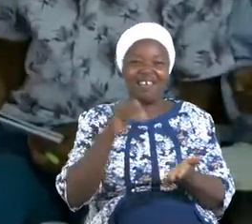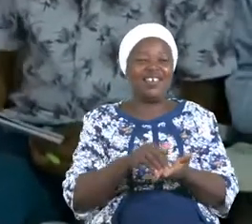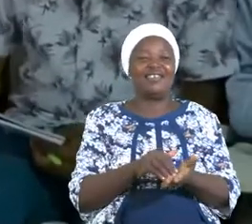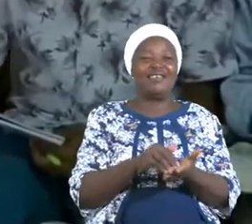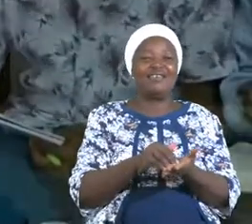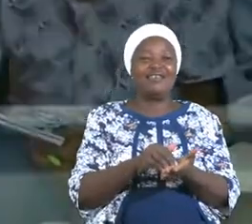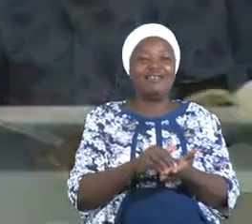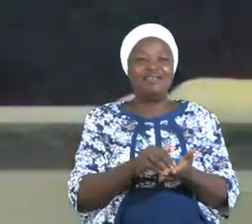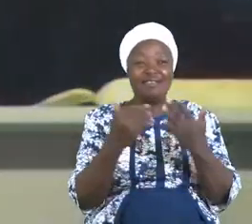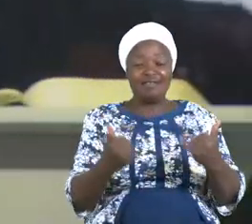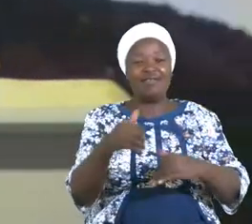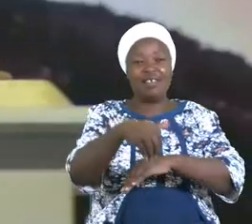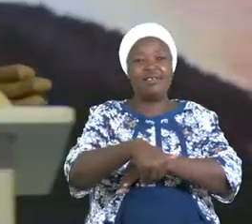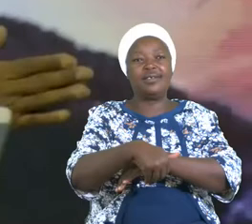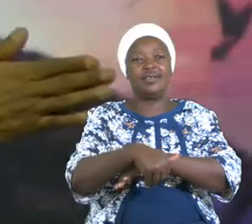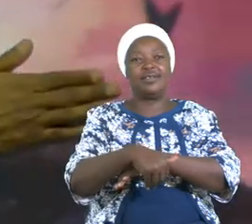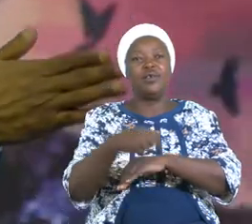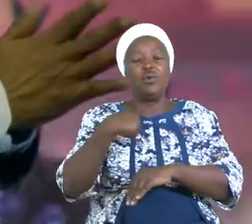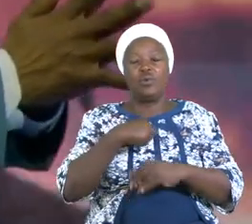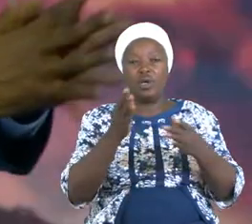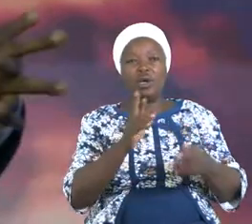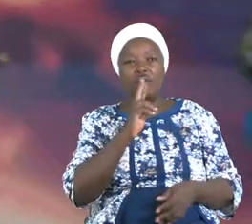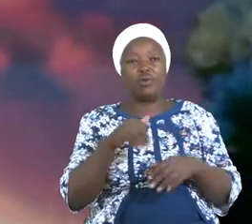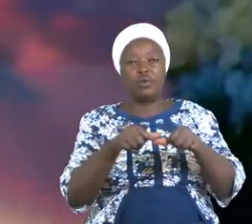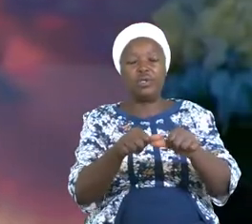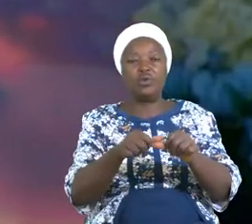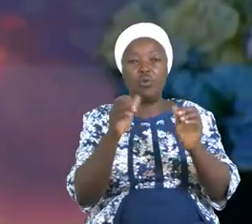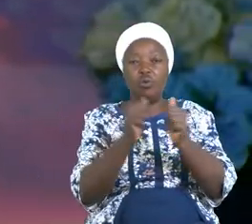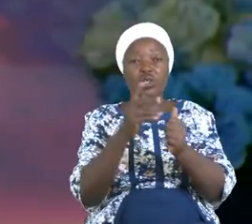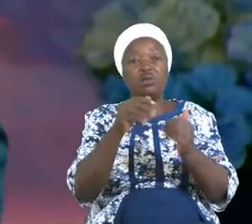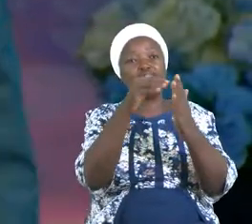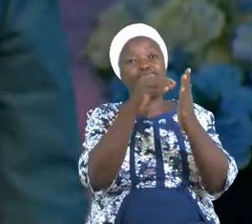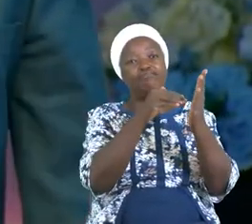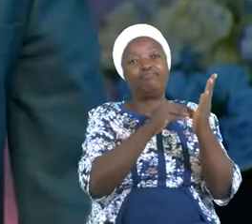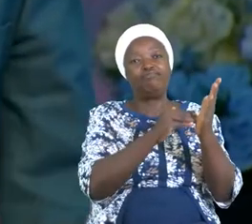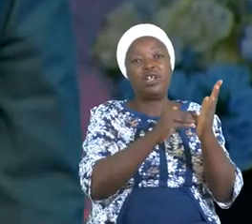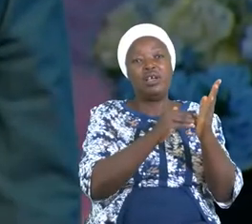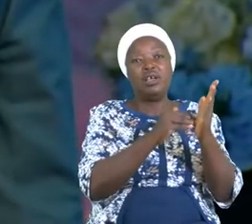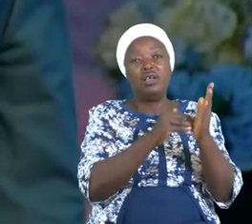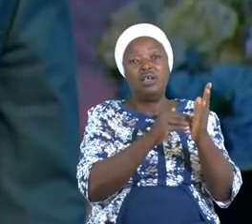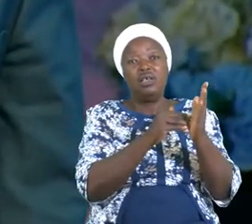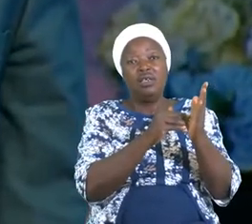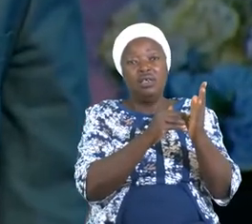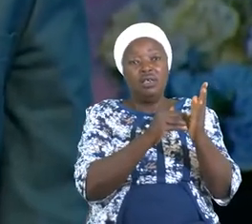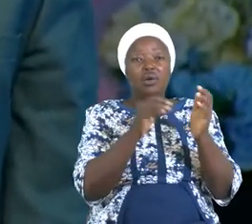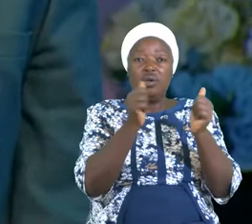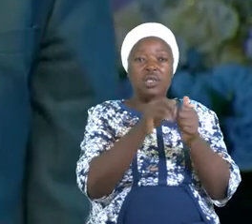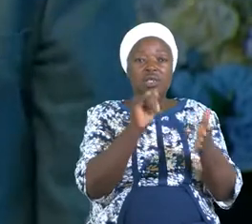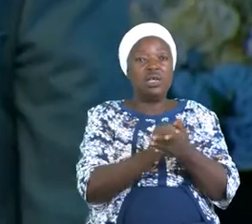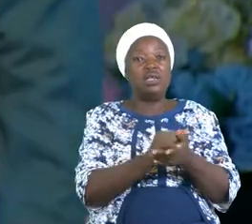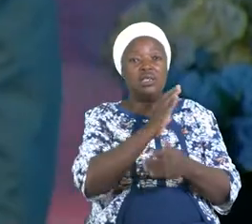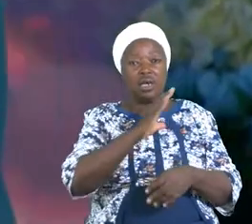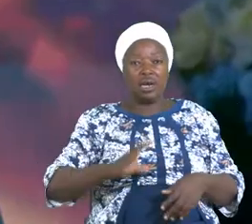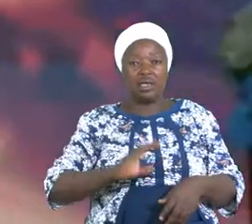Tonight, we're continuing with a series with that Christ, our